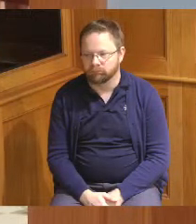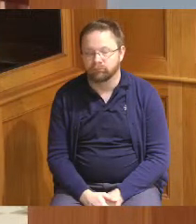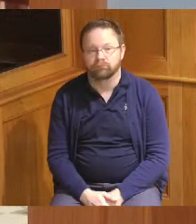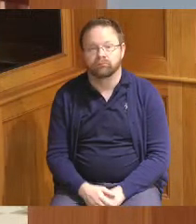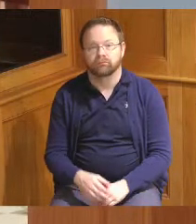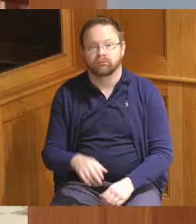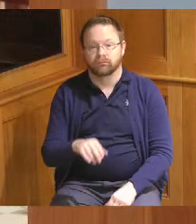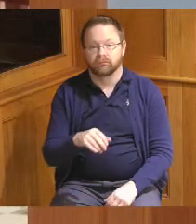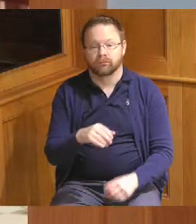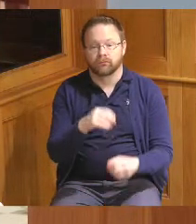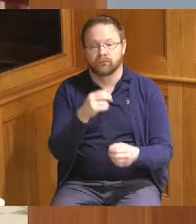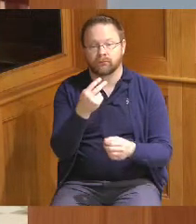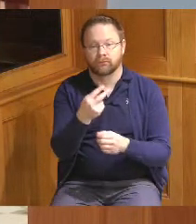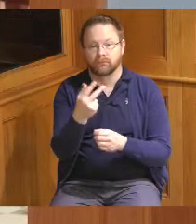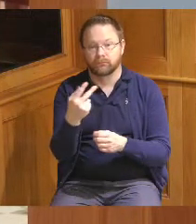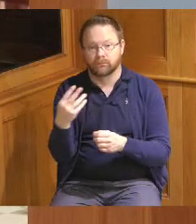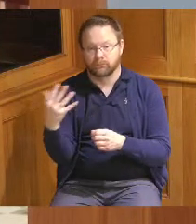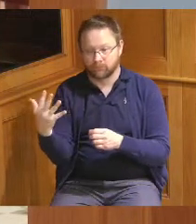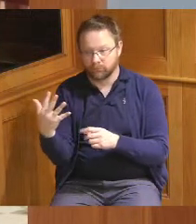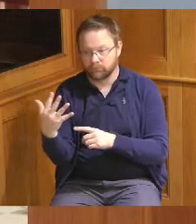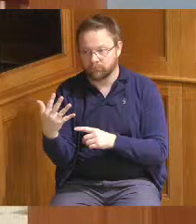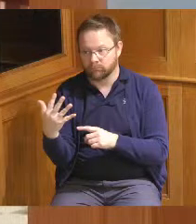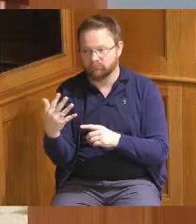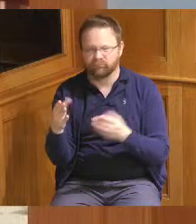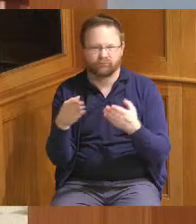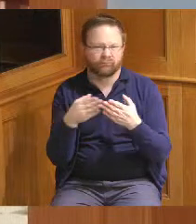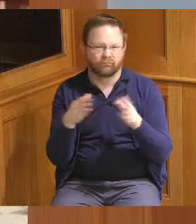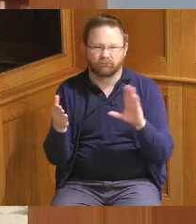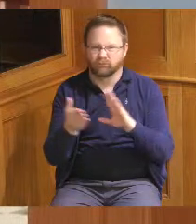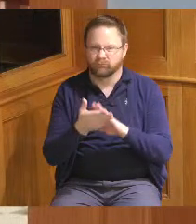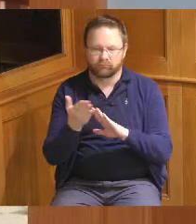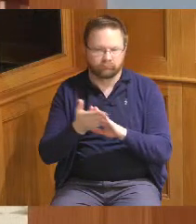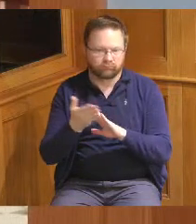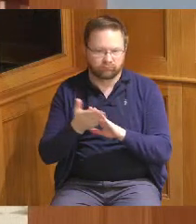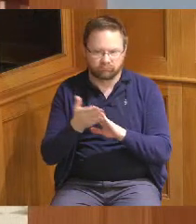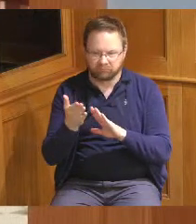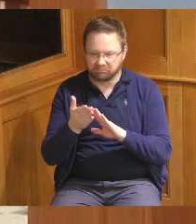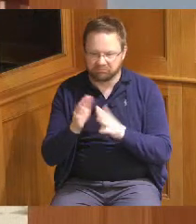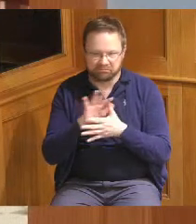Items 2, 3, 4, and 5 are all our general operating